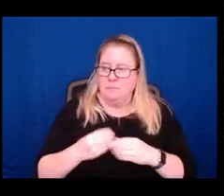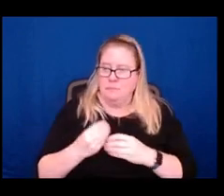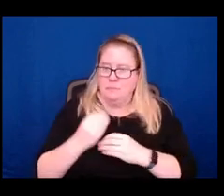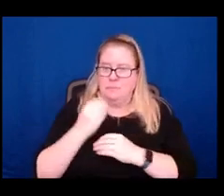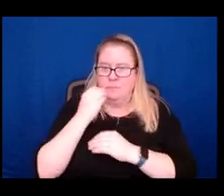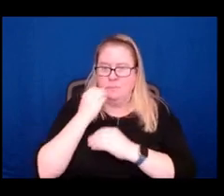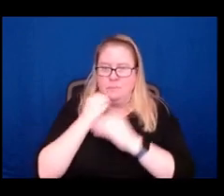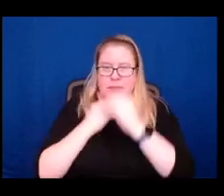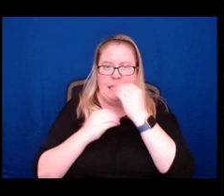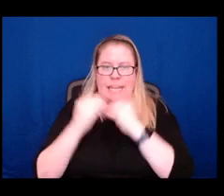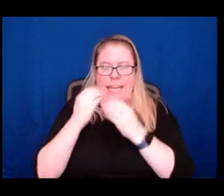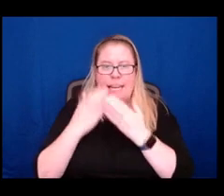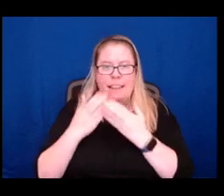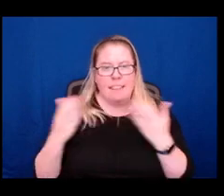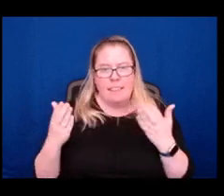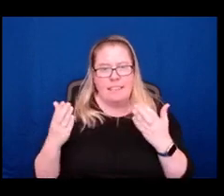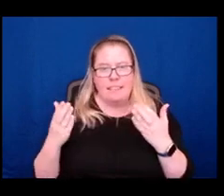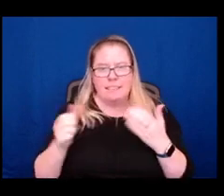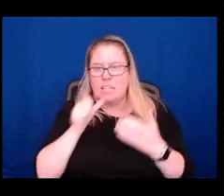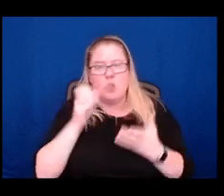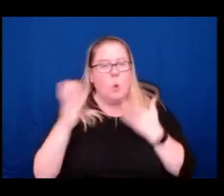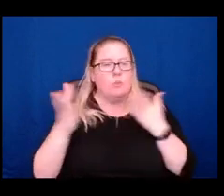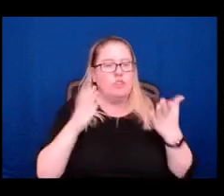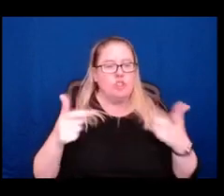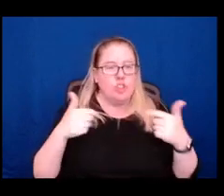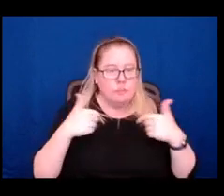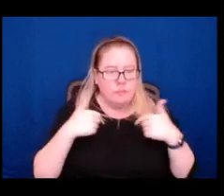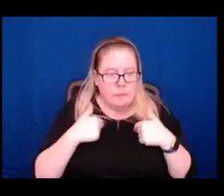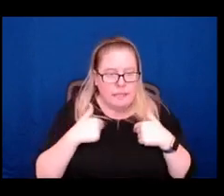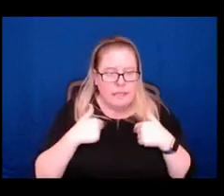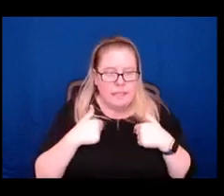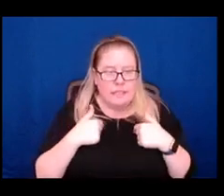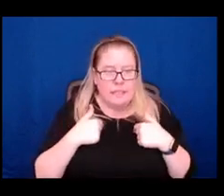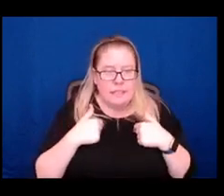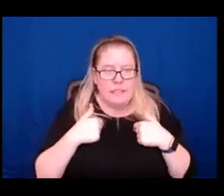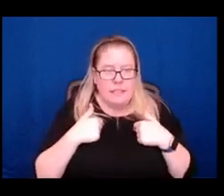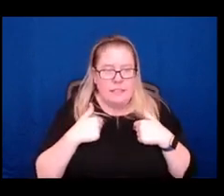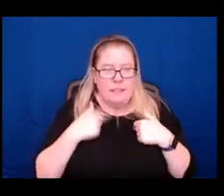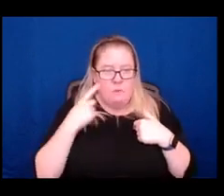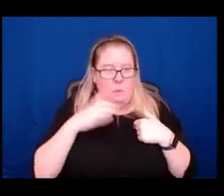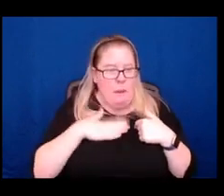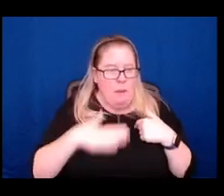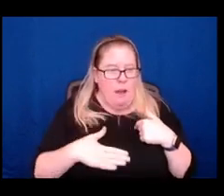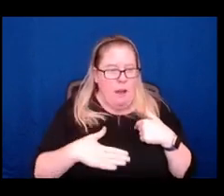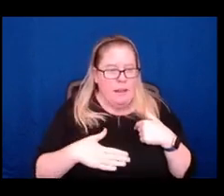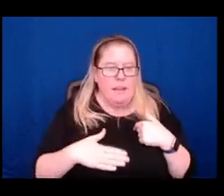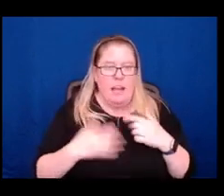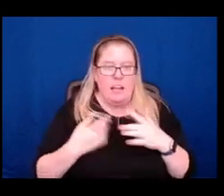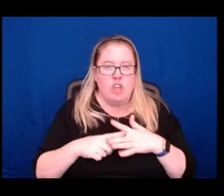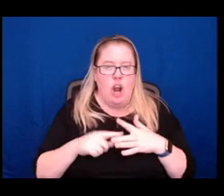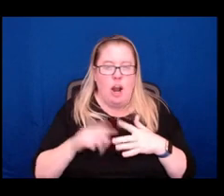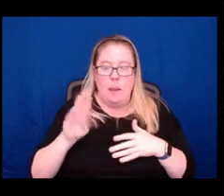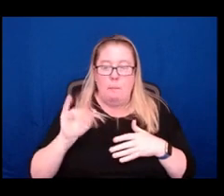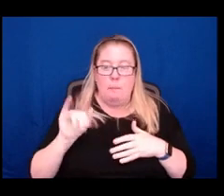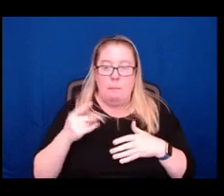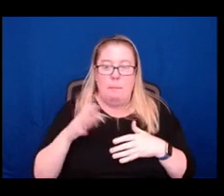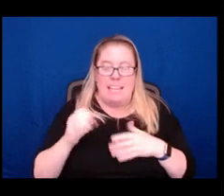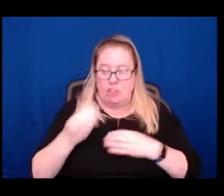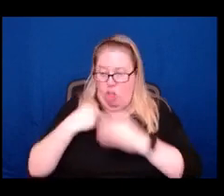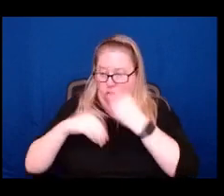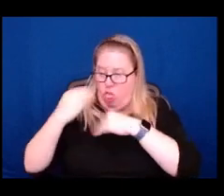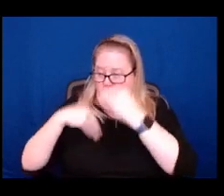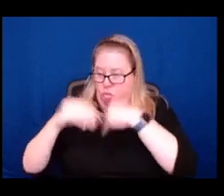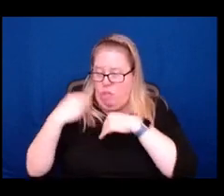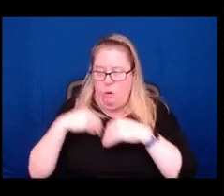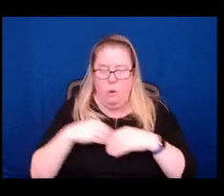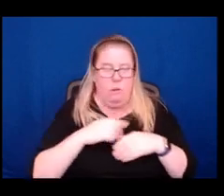eat things that don't serve me on a regular basis. I may start to binge eat. I may start to not eat enough.